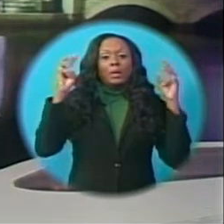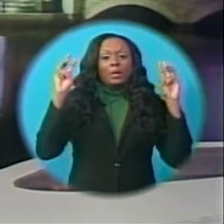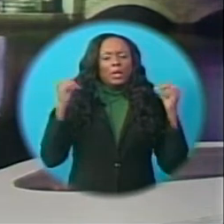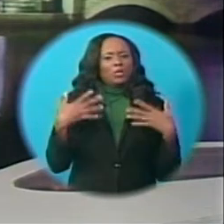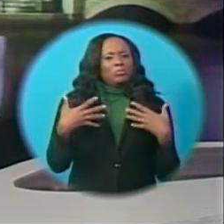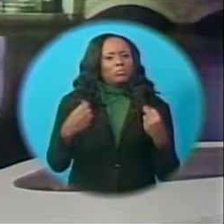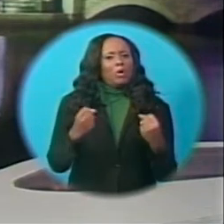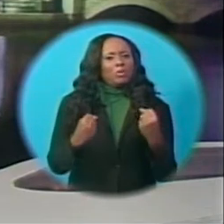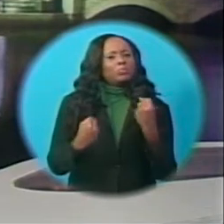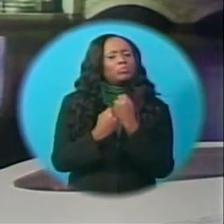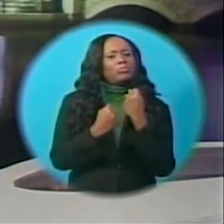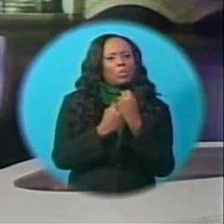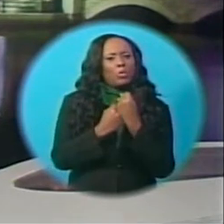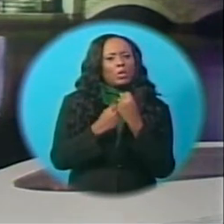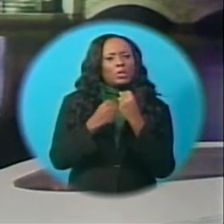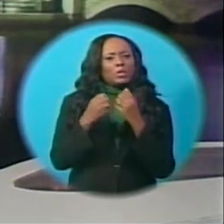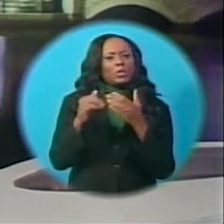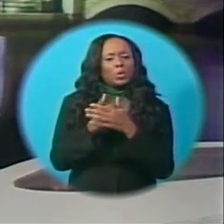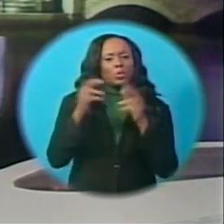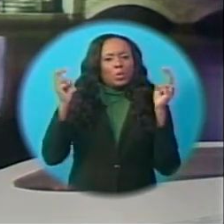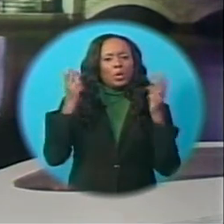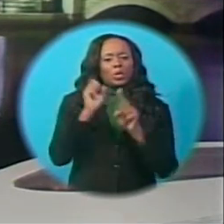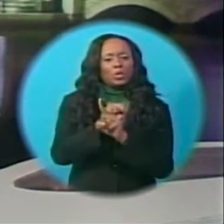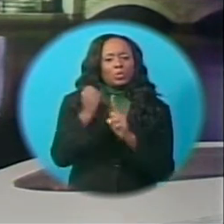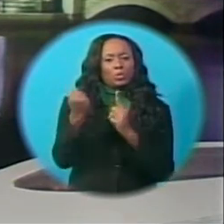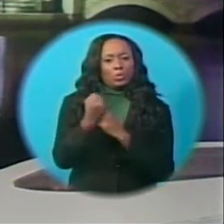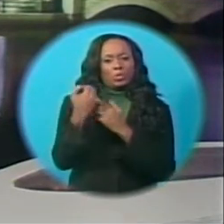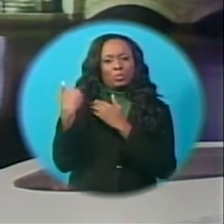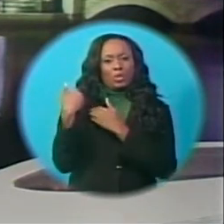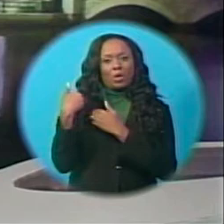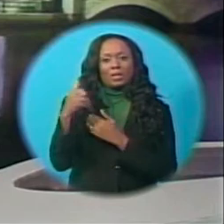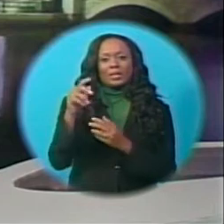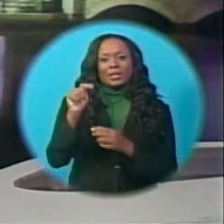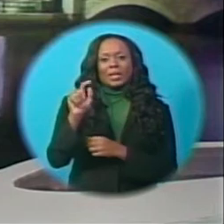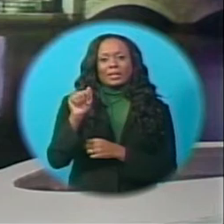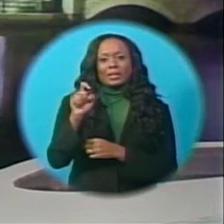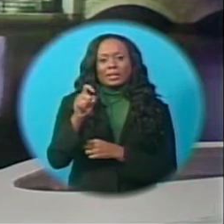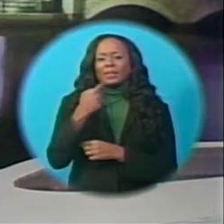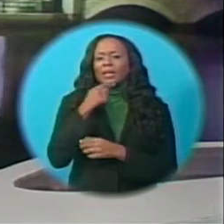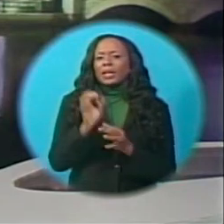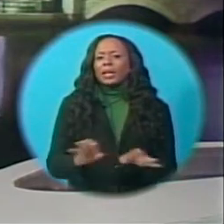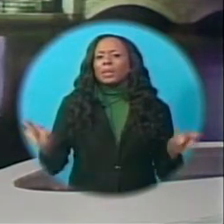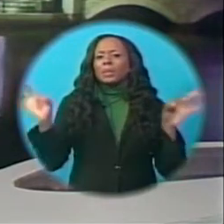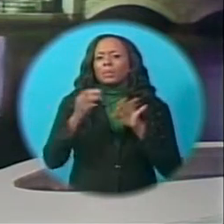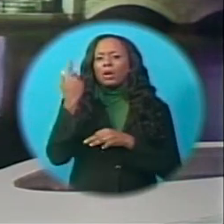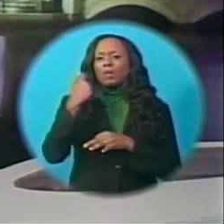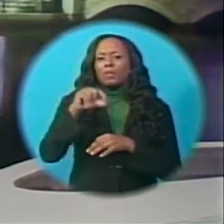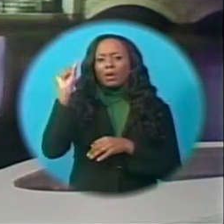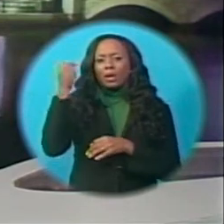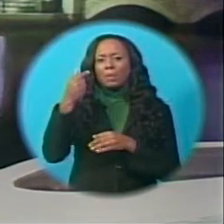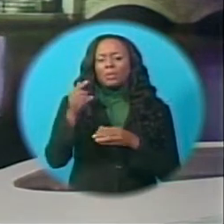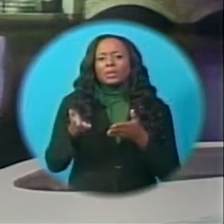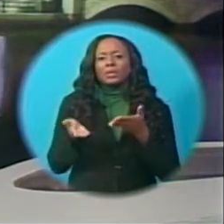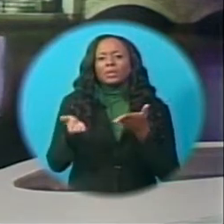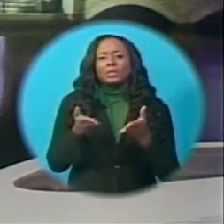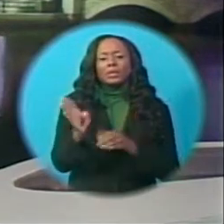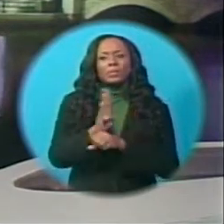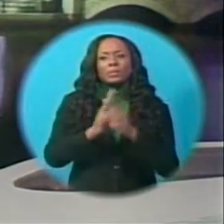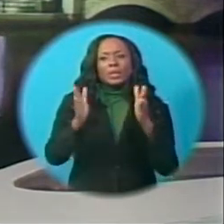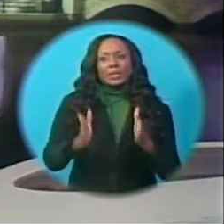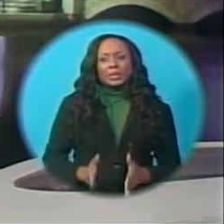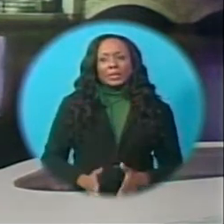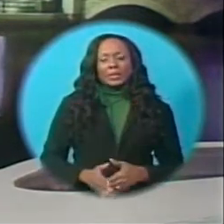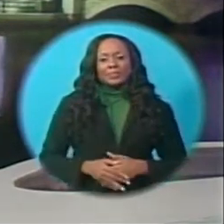social responsibility levy announced as important for government to continue providing certain services for Barbadians.